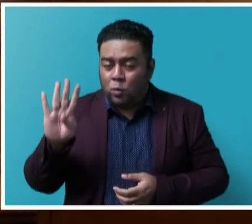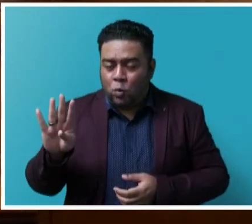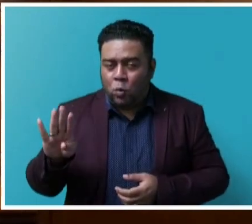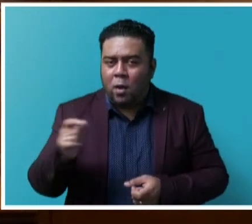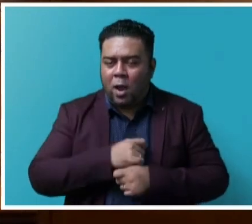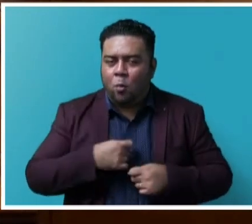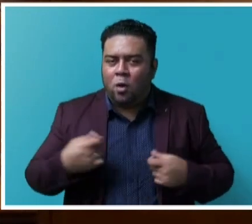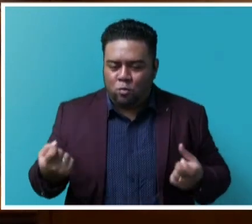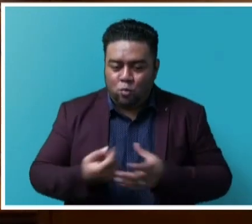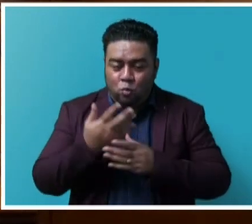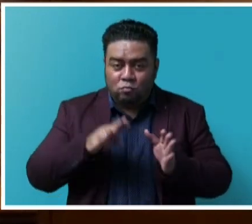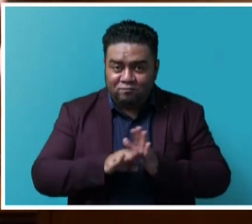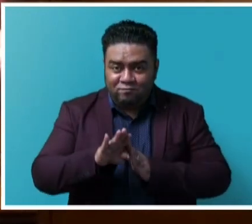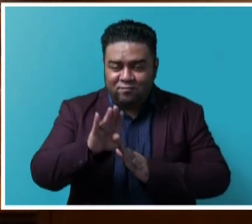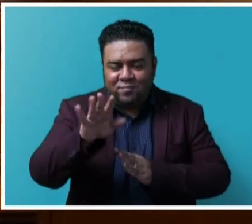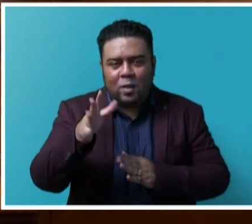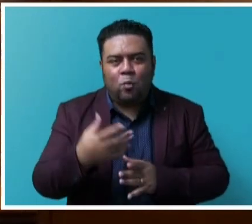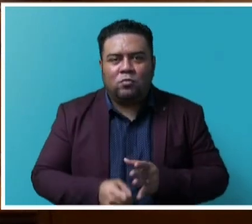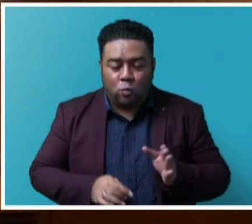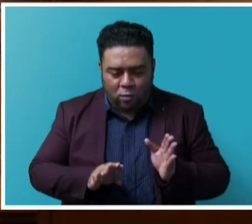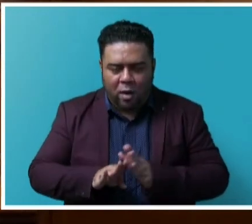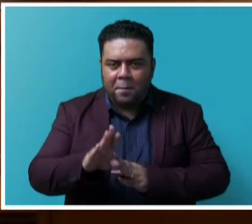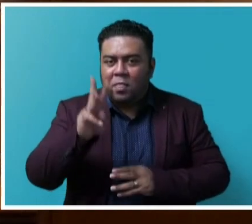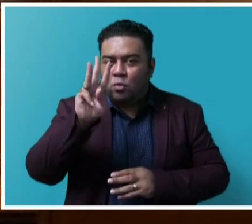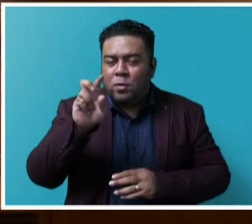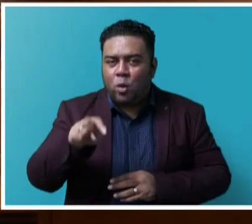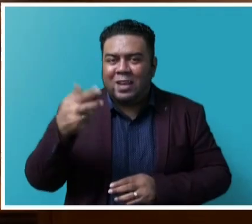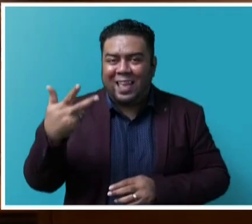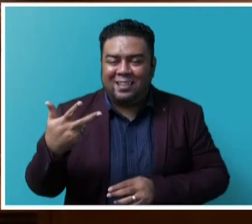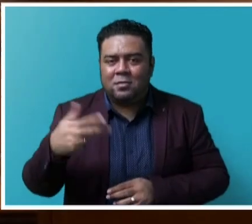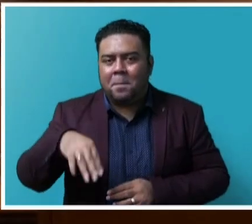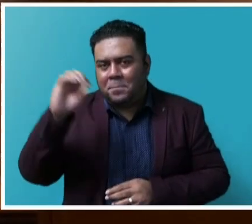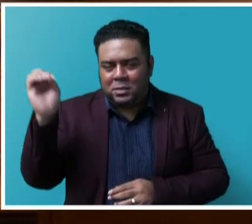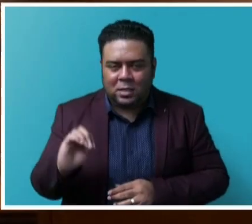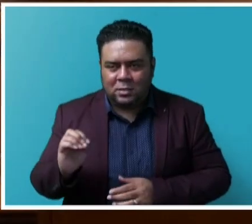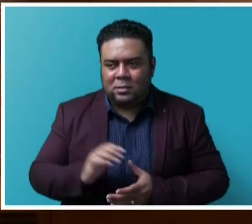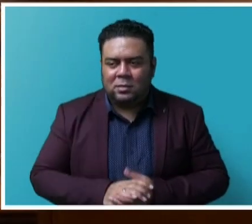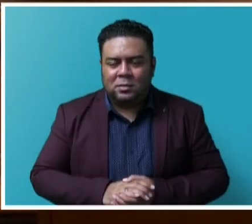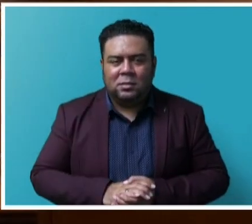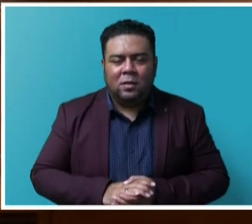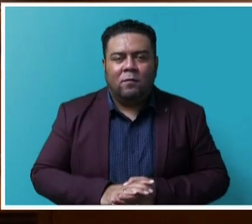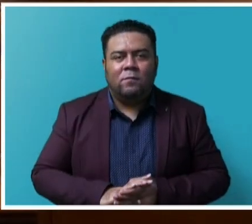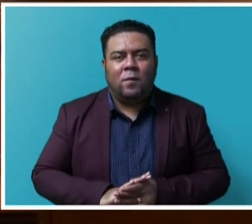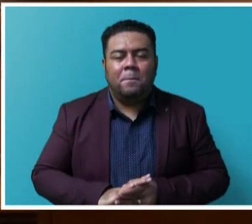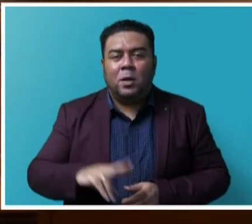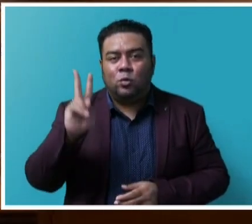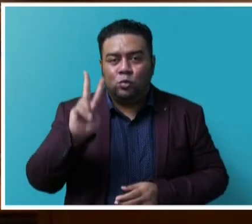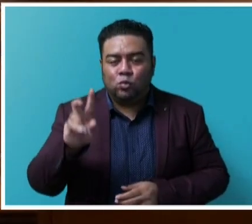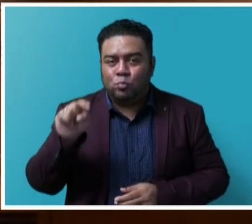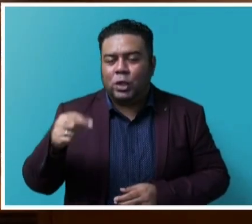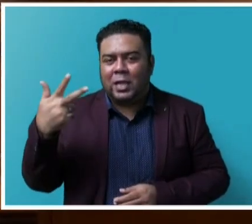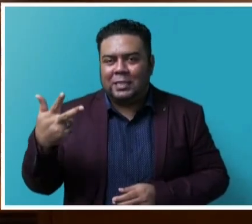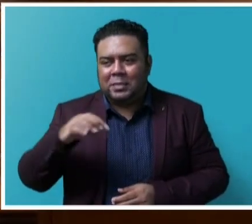growth forecast was revised upward to 3.8% from the initial projection of